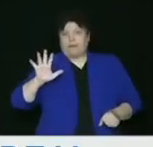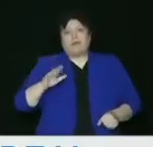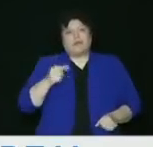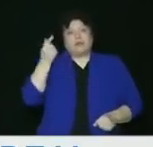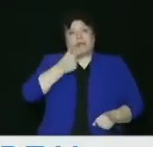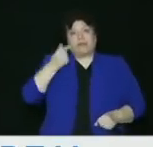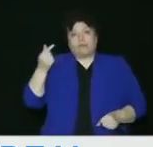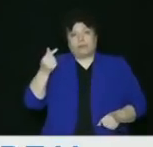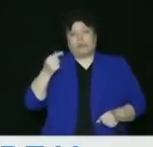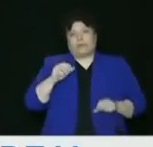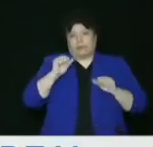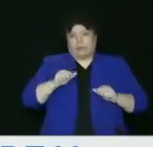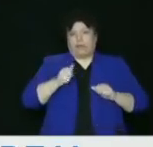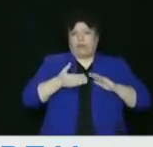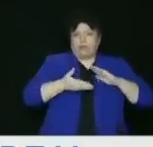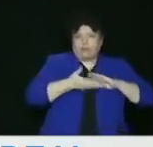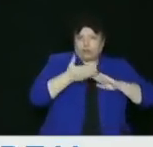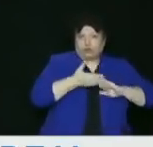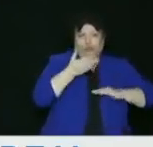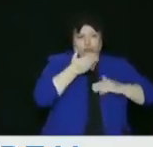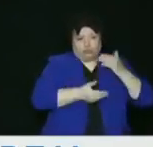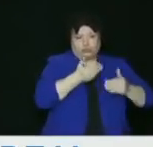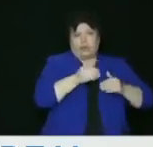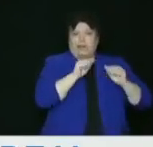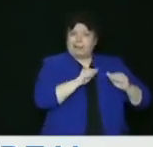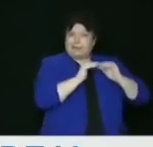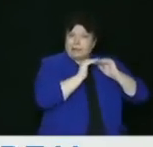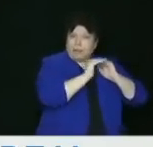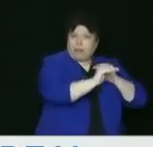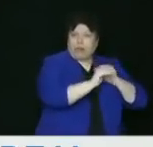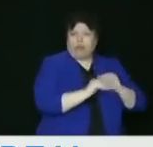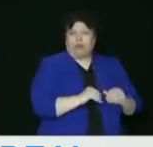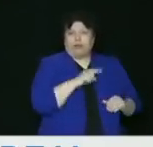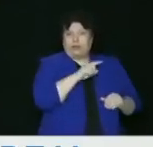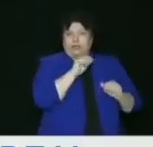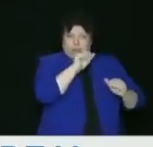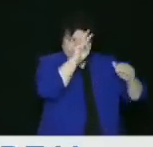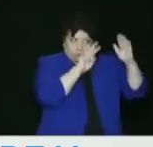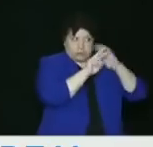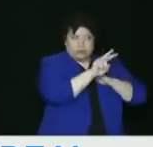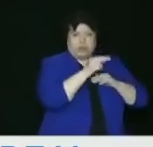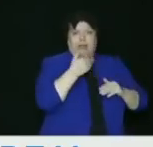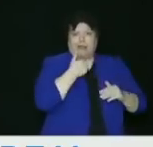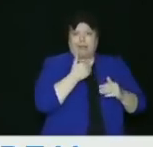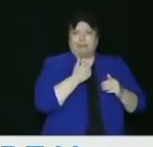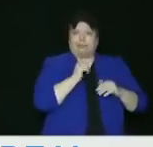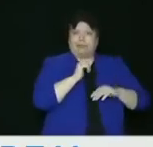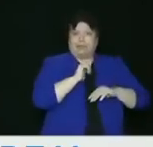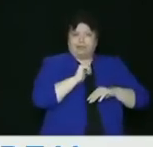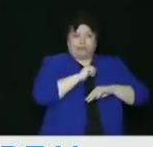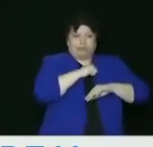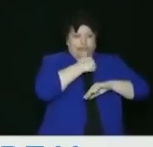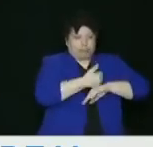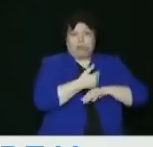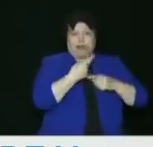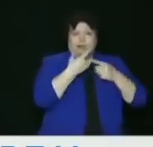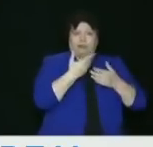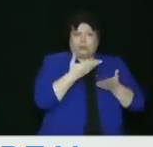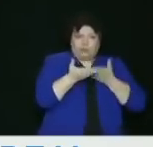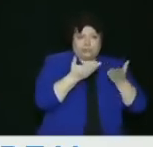be able to function stably and predictably in order to deliver the goods for Canadians. I want to be